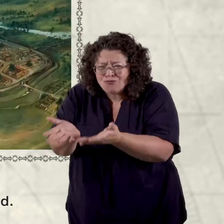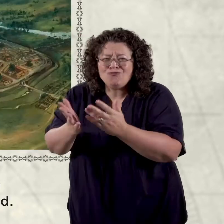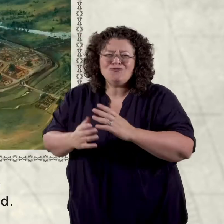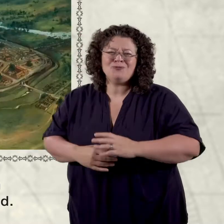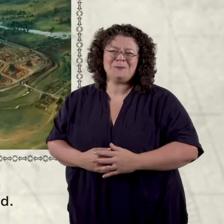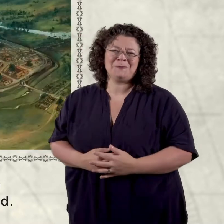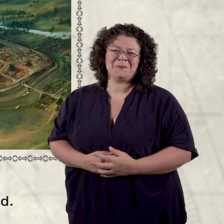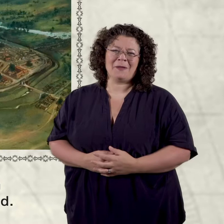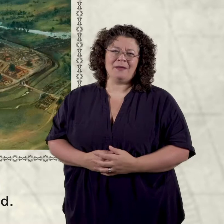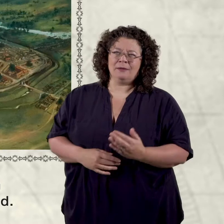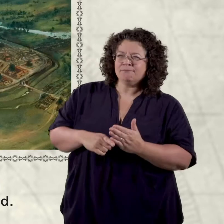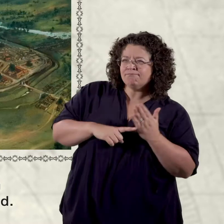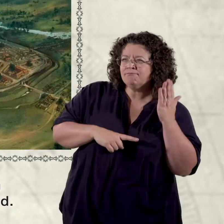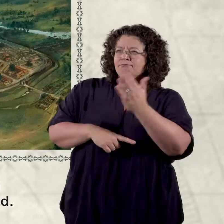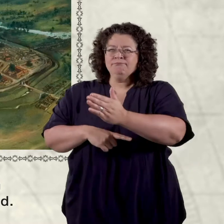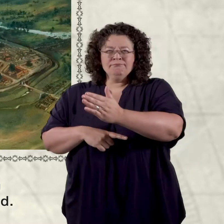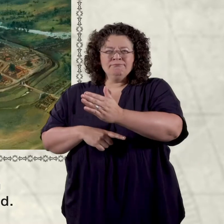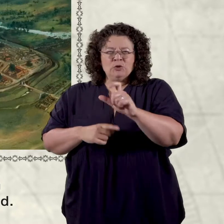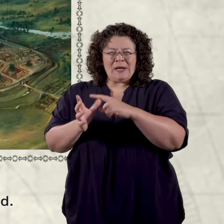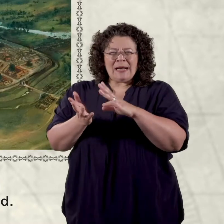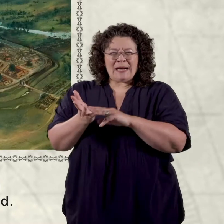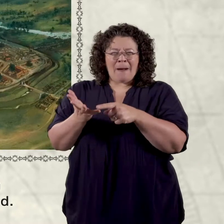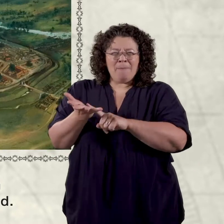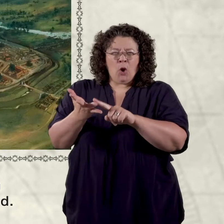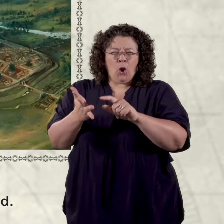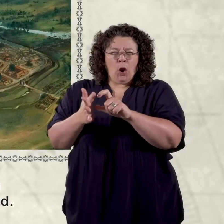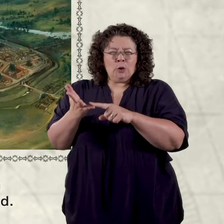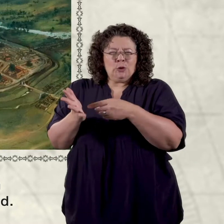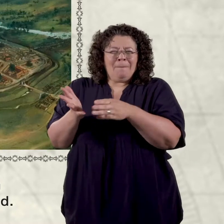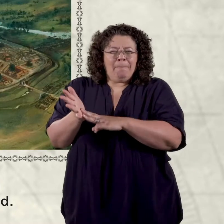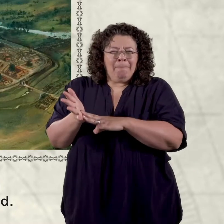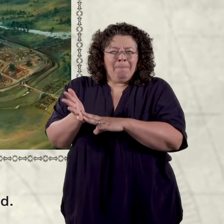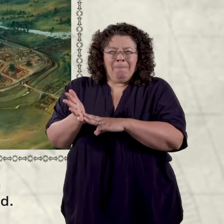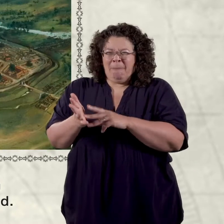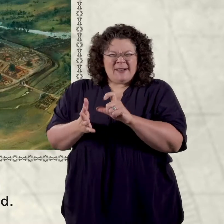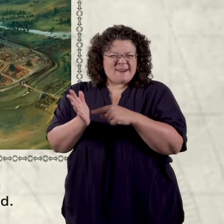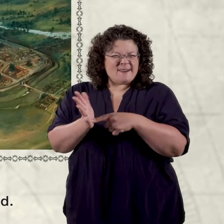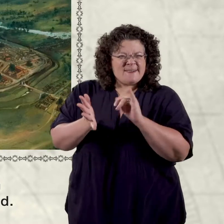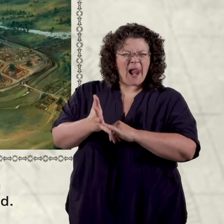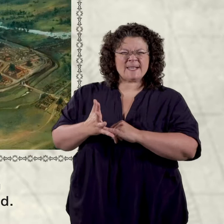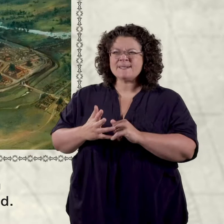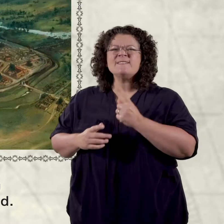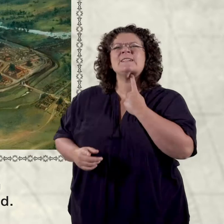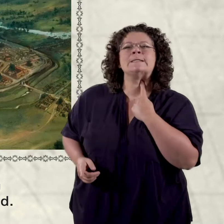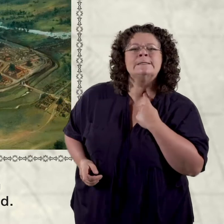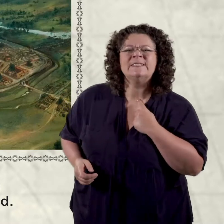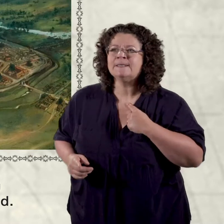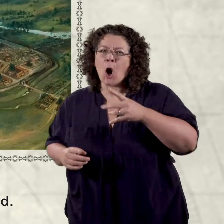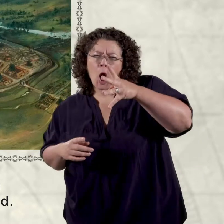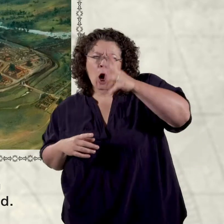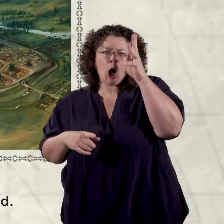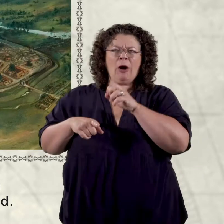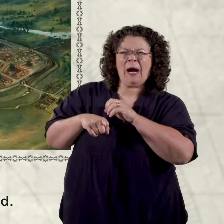Off we went to Camel o' Dunham. As Celts hungry for